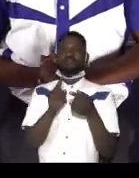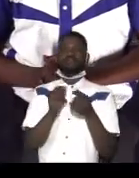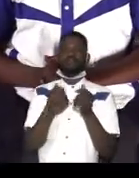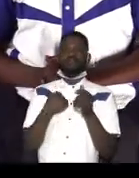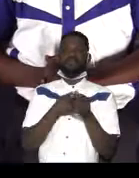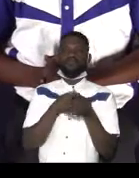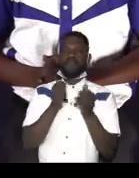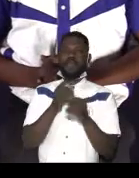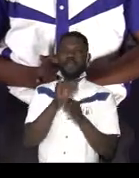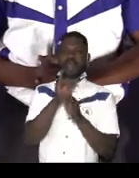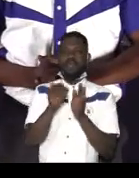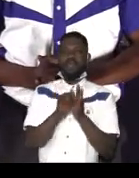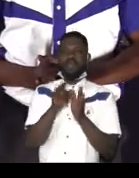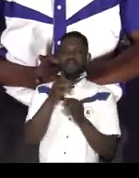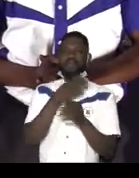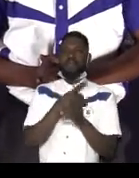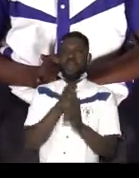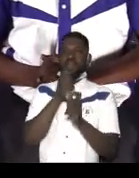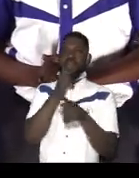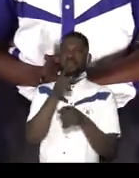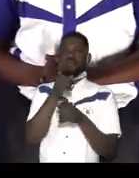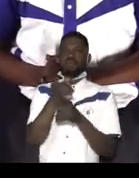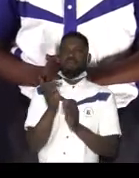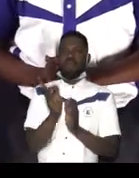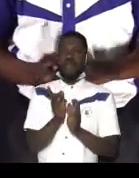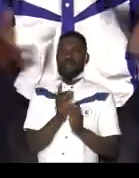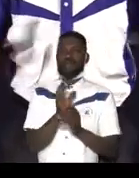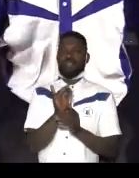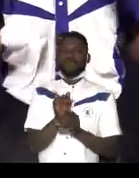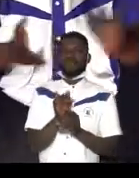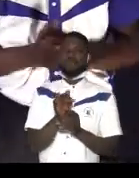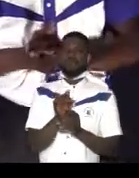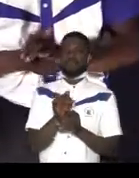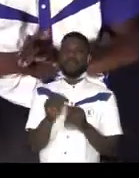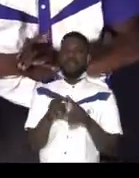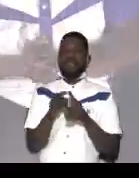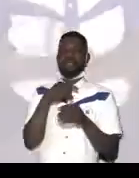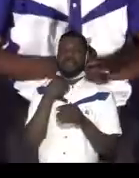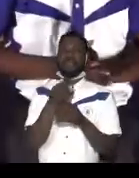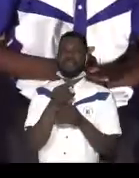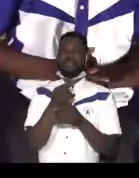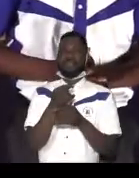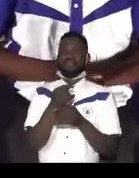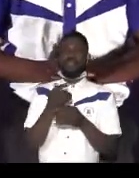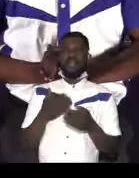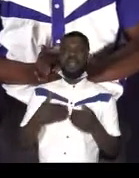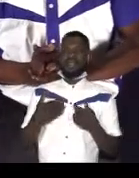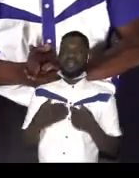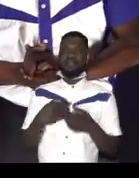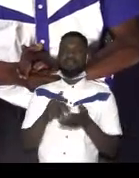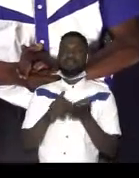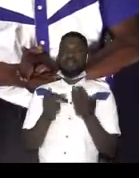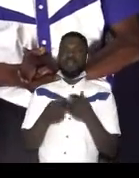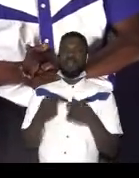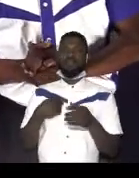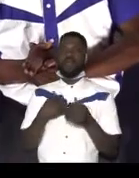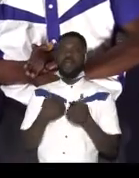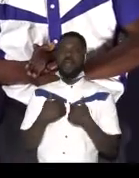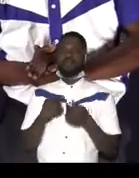can identify you and reward you accordingly. As the teacher said, exciting episode we had